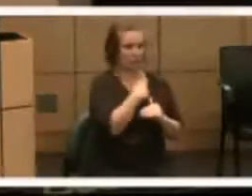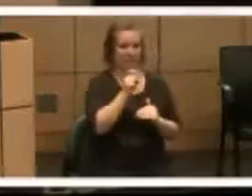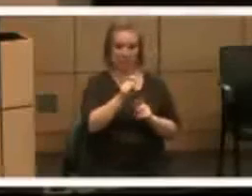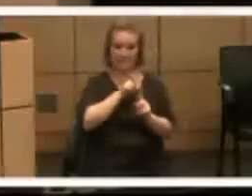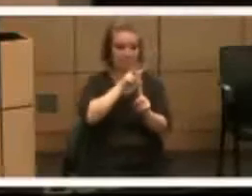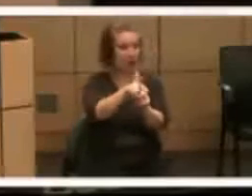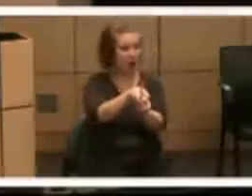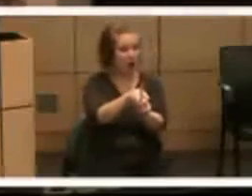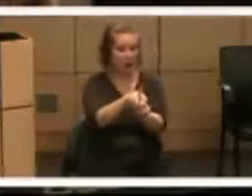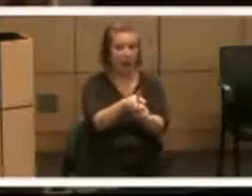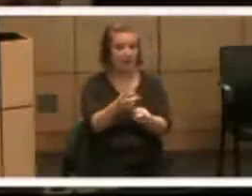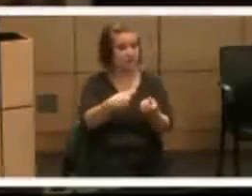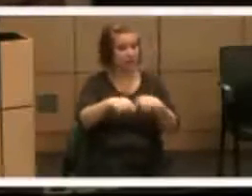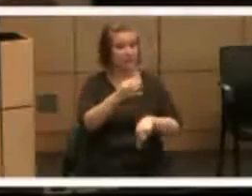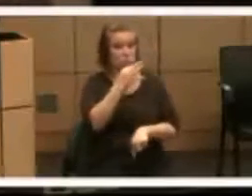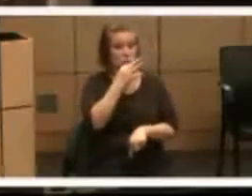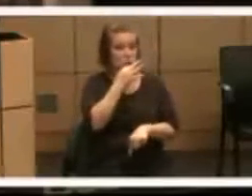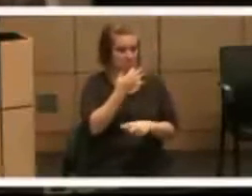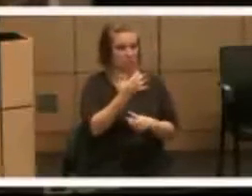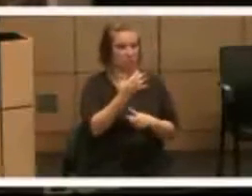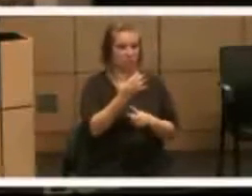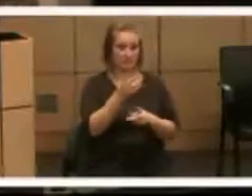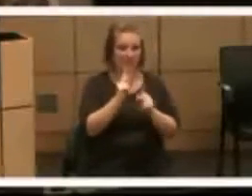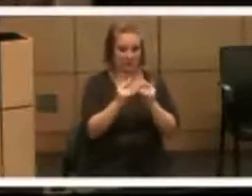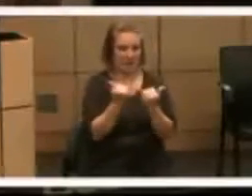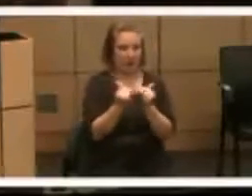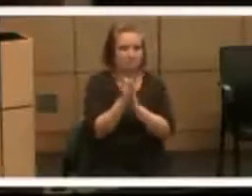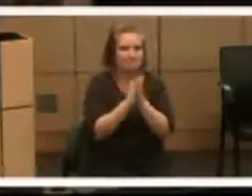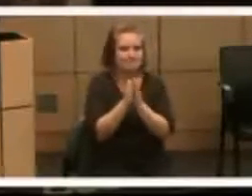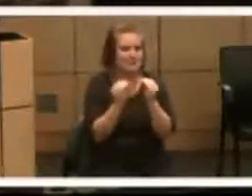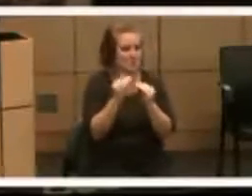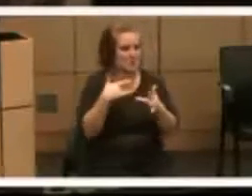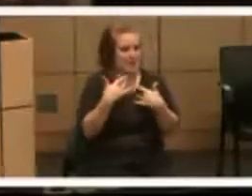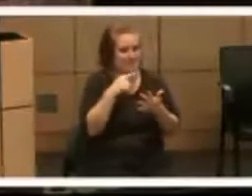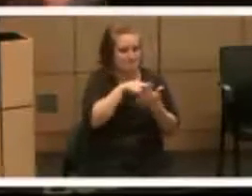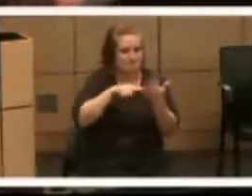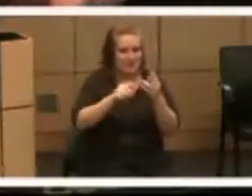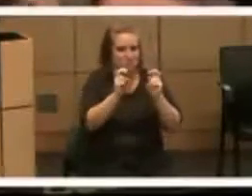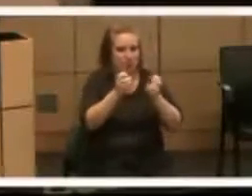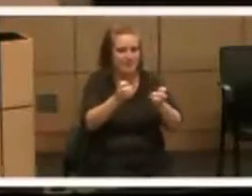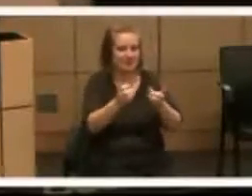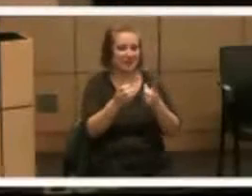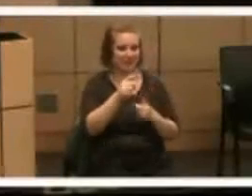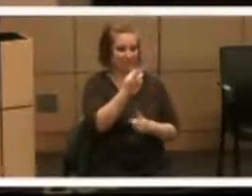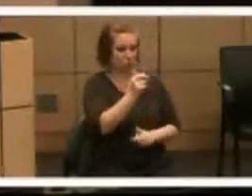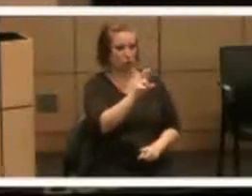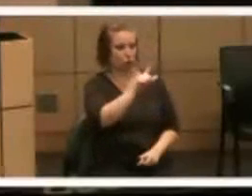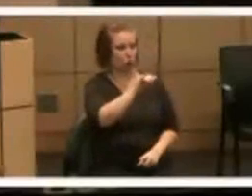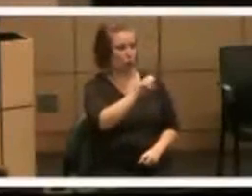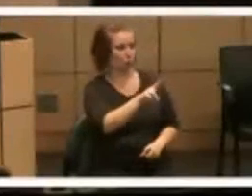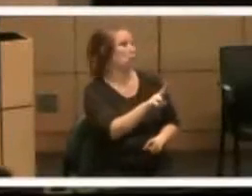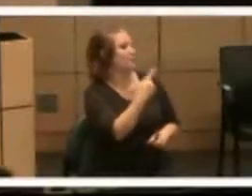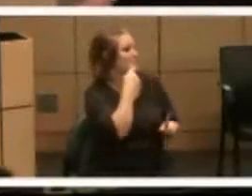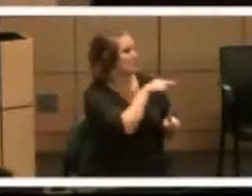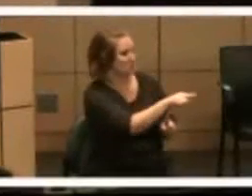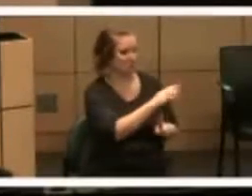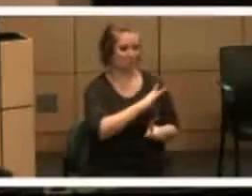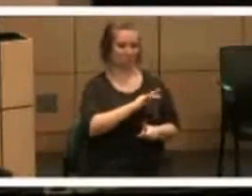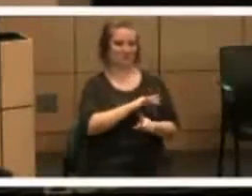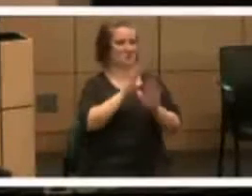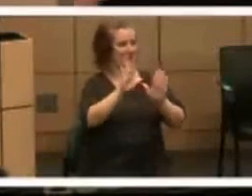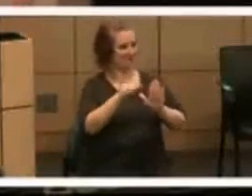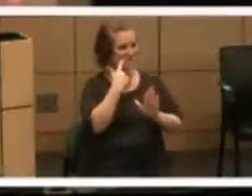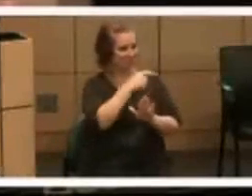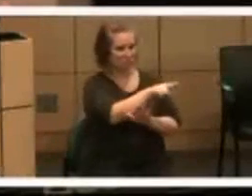it's coming. There really is, people are getting really excited about some of these topics, which for somebody like Dr. Liu must be wonderful, because she deals